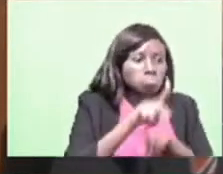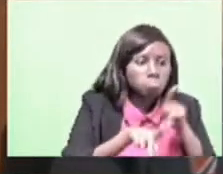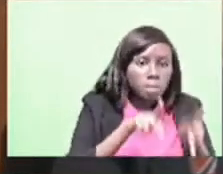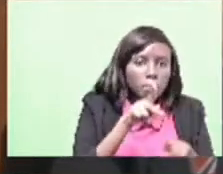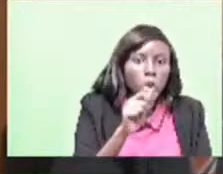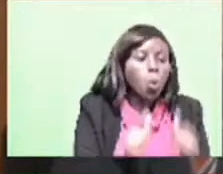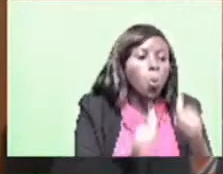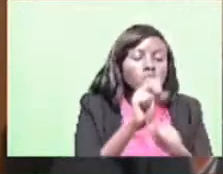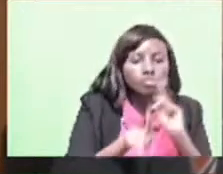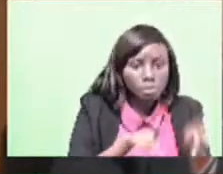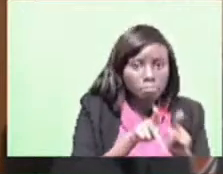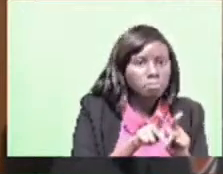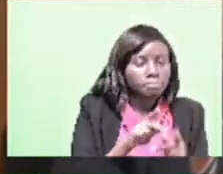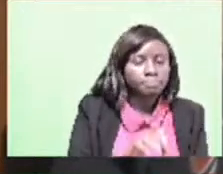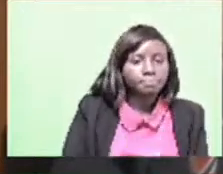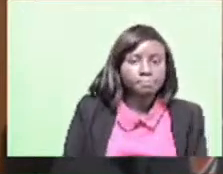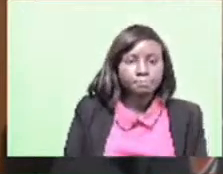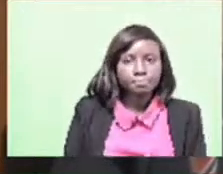Madam Speaker,